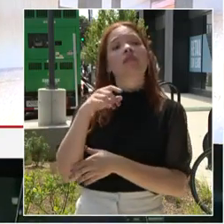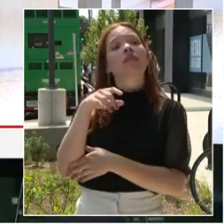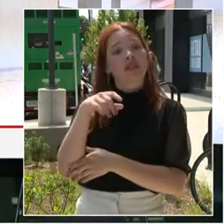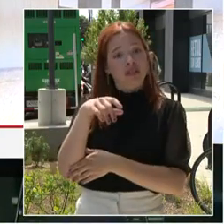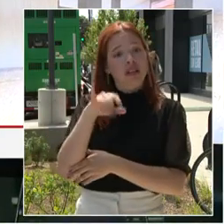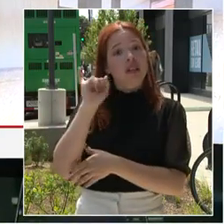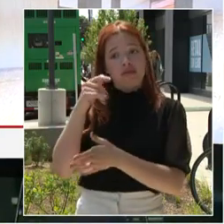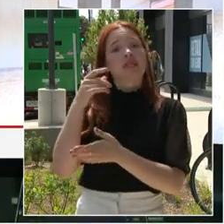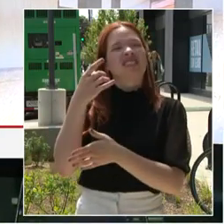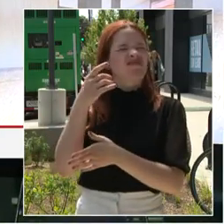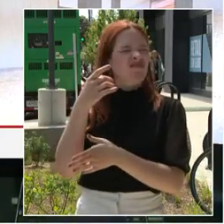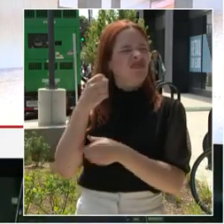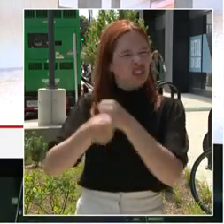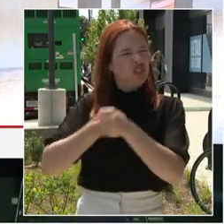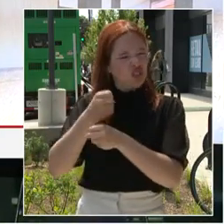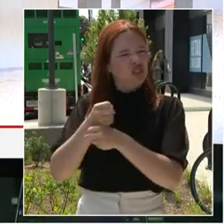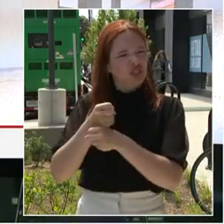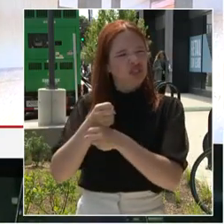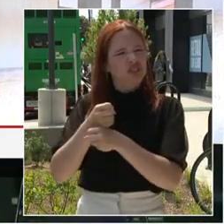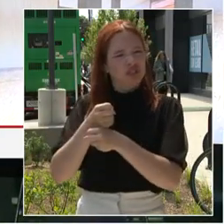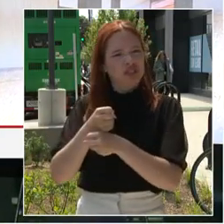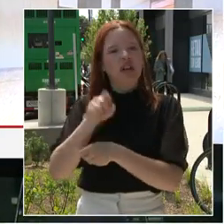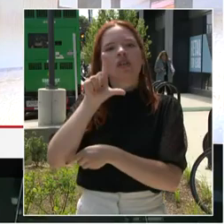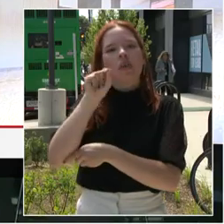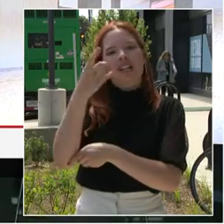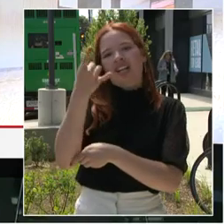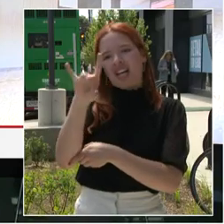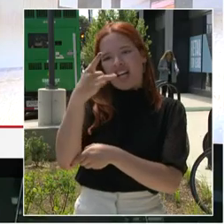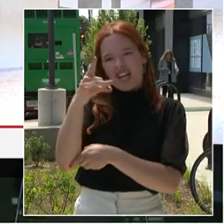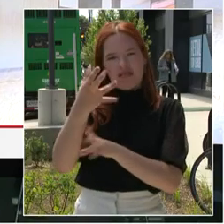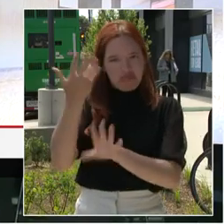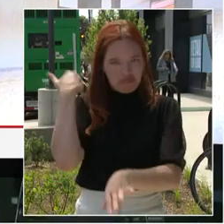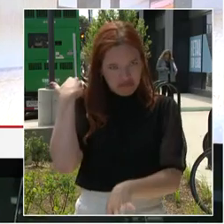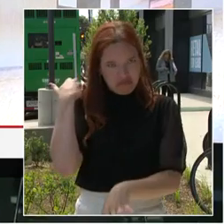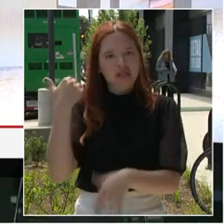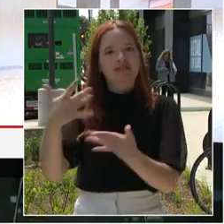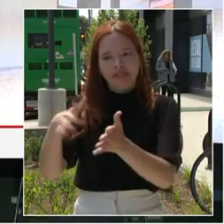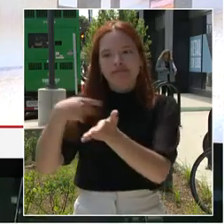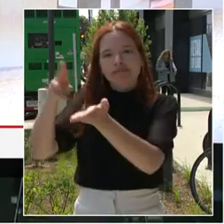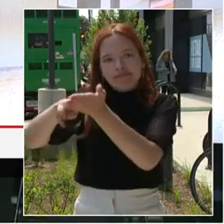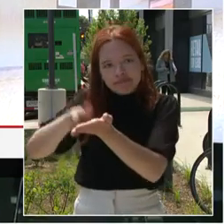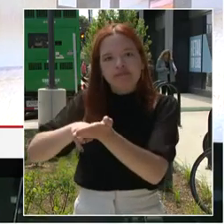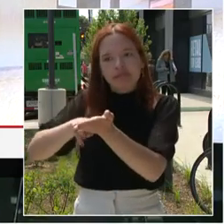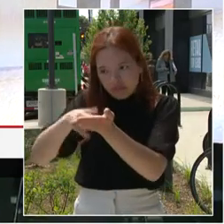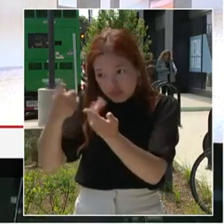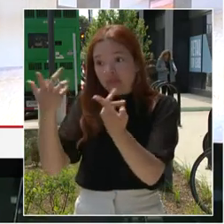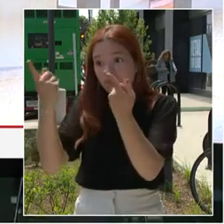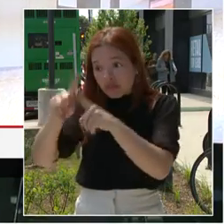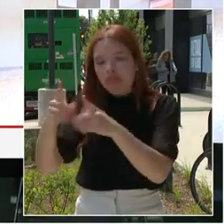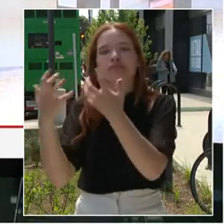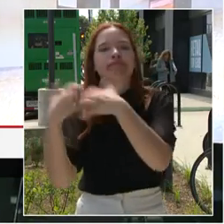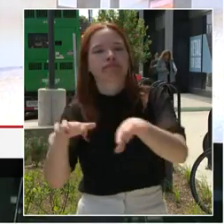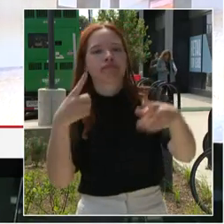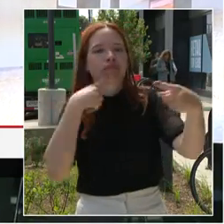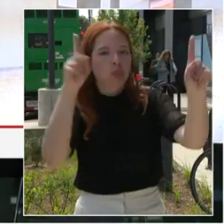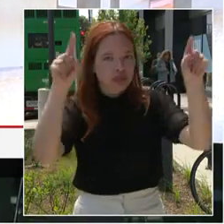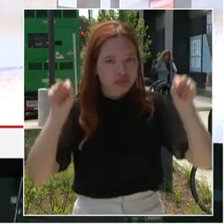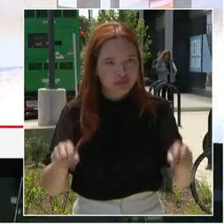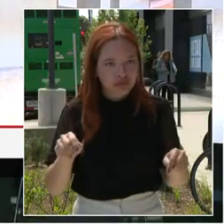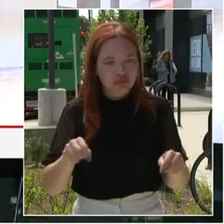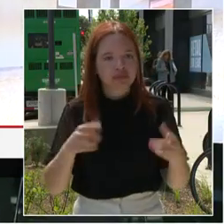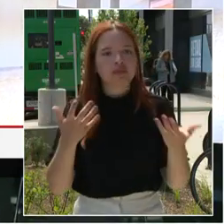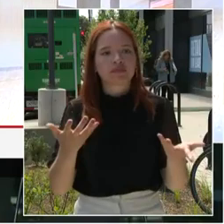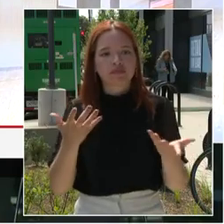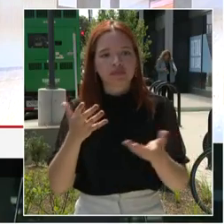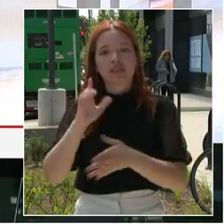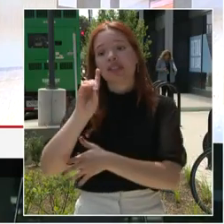directing our office of the Deputy Mayor for Planning and Economic Development and the Department of General Services